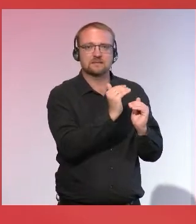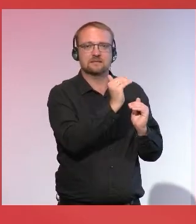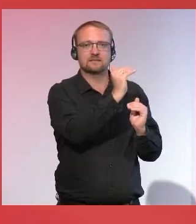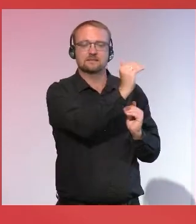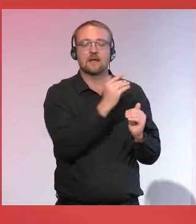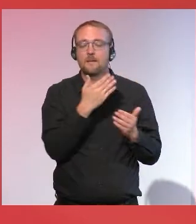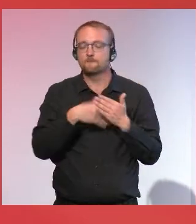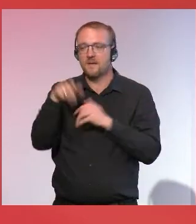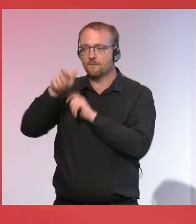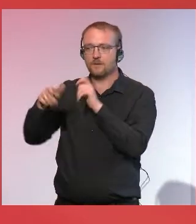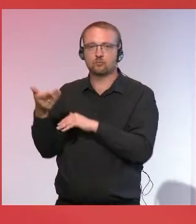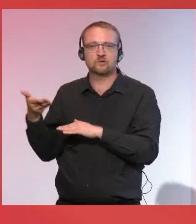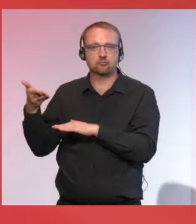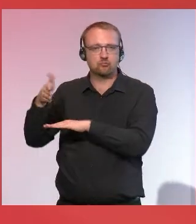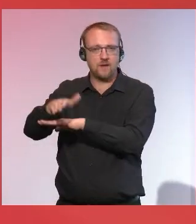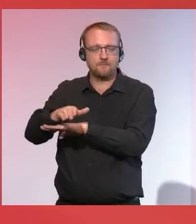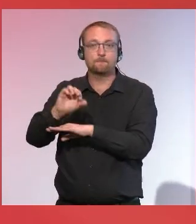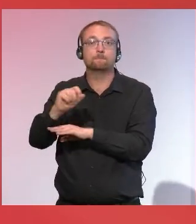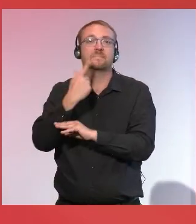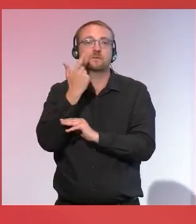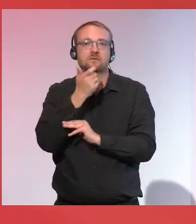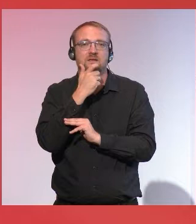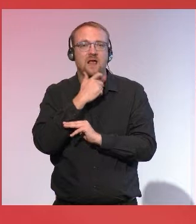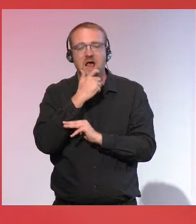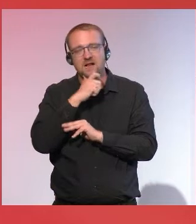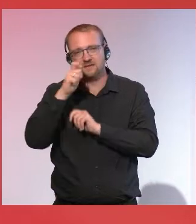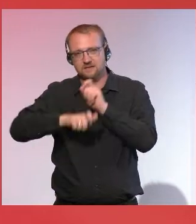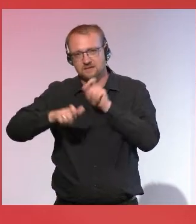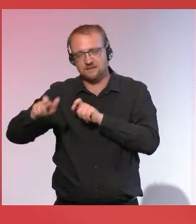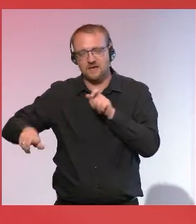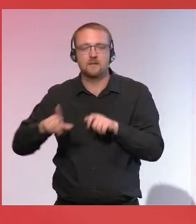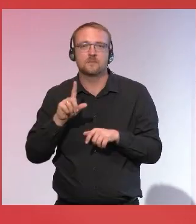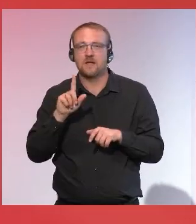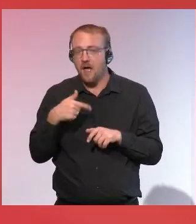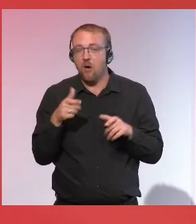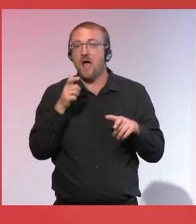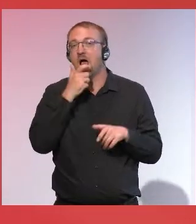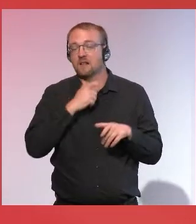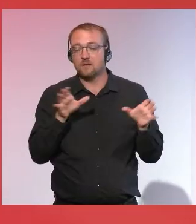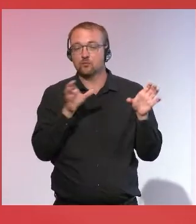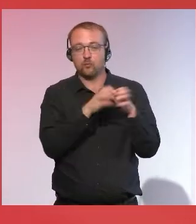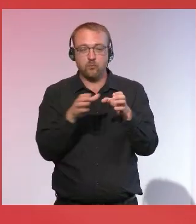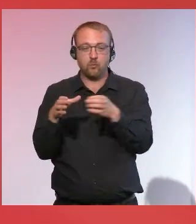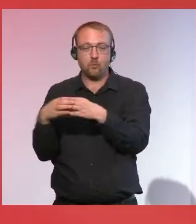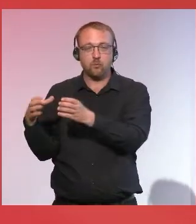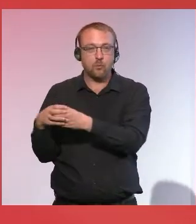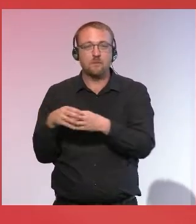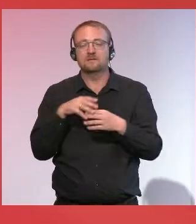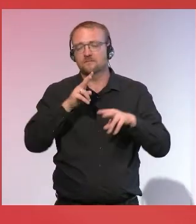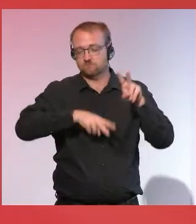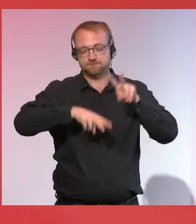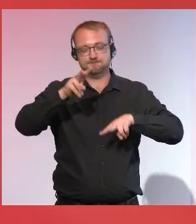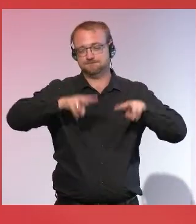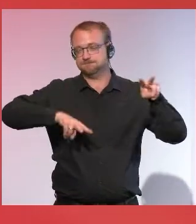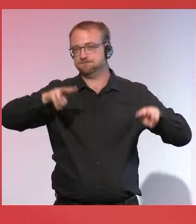elderly. So there's a real difference in age groups. And also, as it gets colder, you see more deaths. And this is not necessarily due